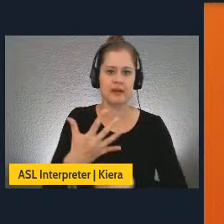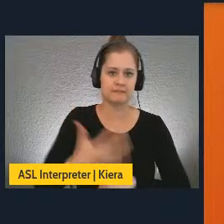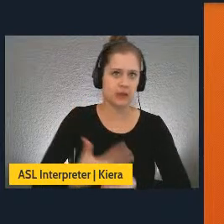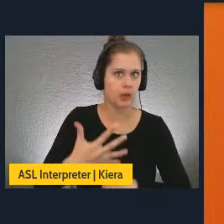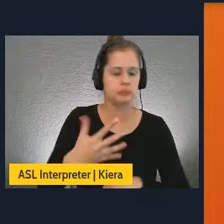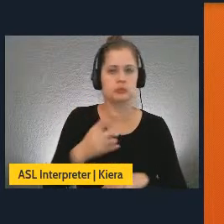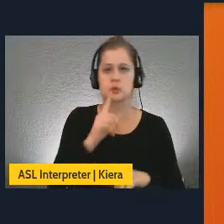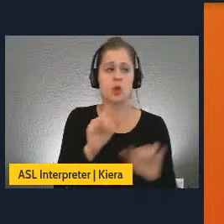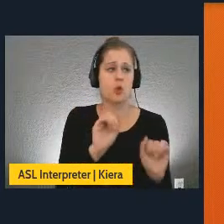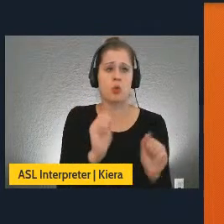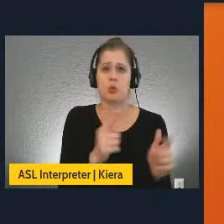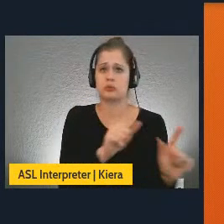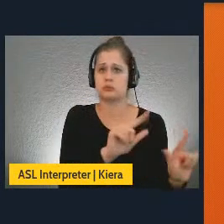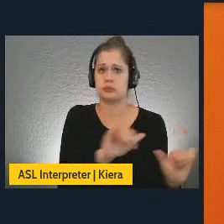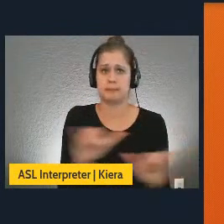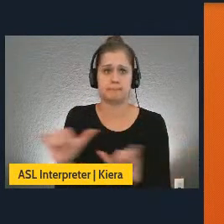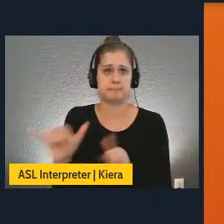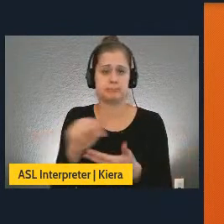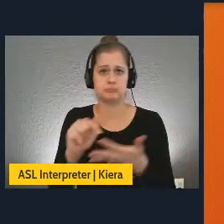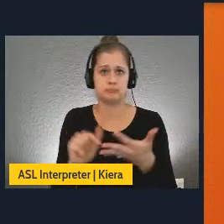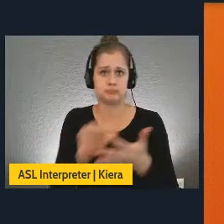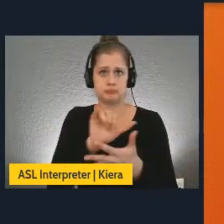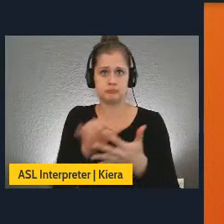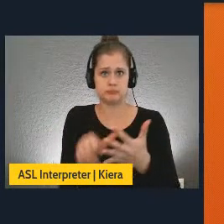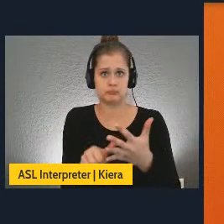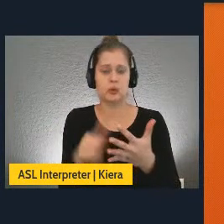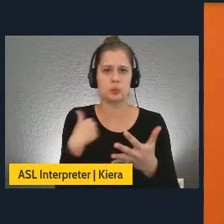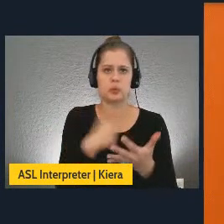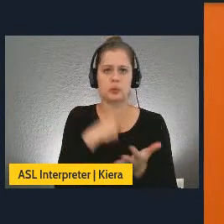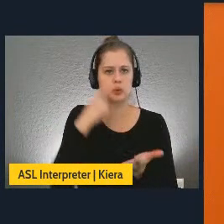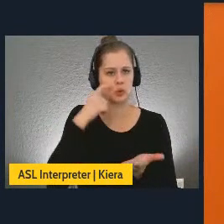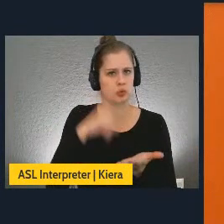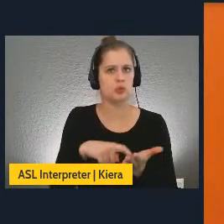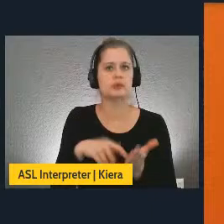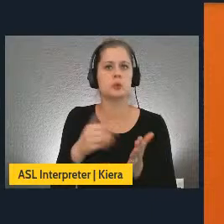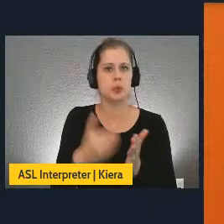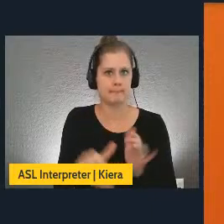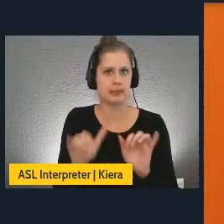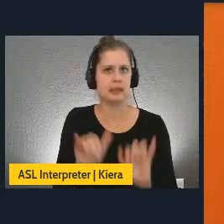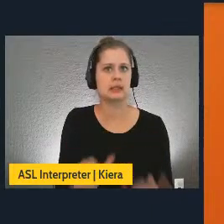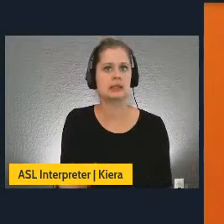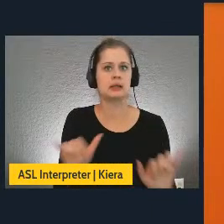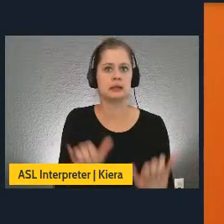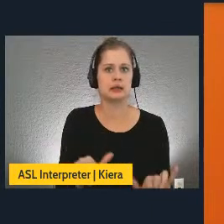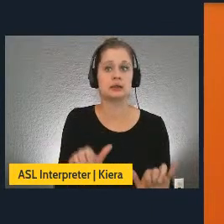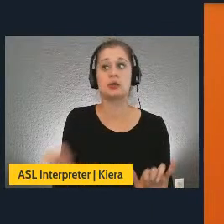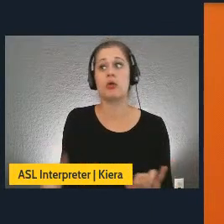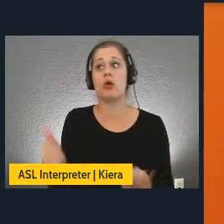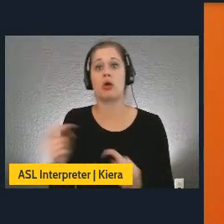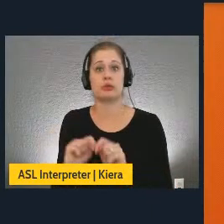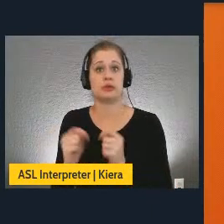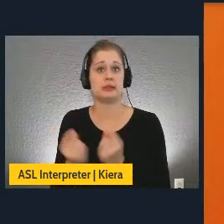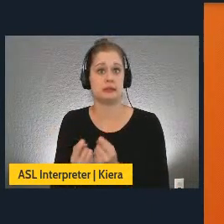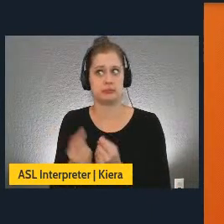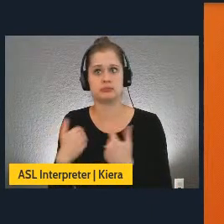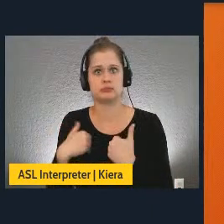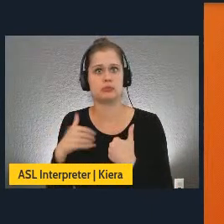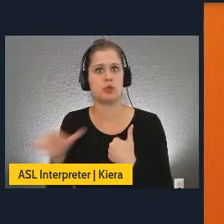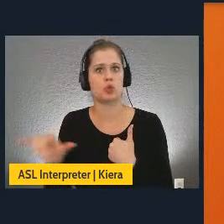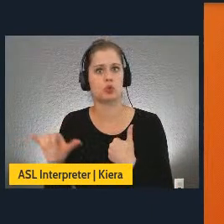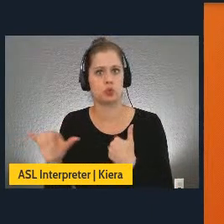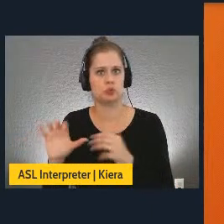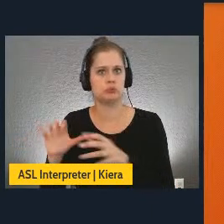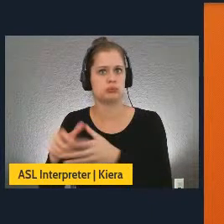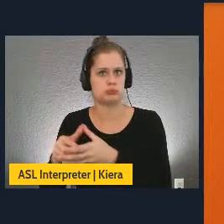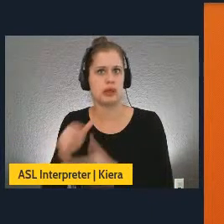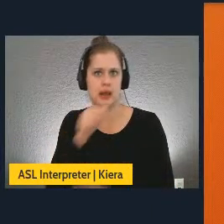these things. And we just noticed that this is repeating a lot. And also it repeats in other teams as well at Amazon. Because we have a lot